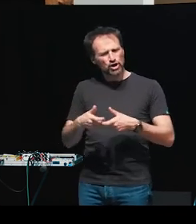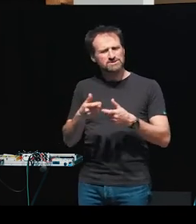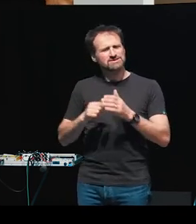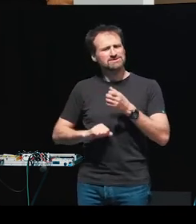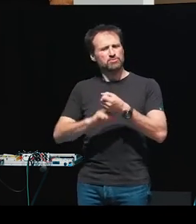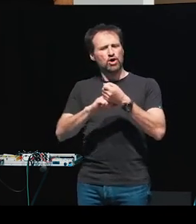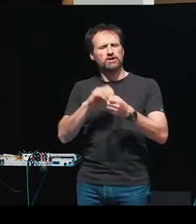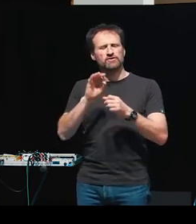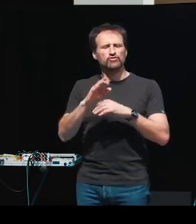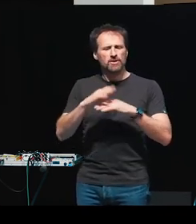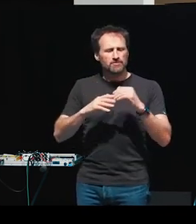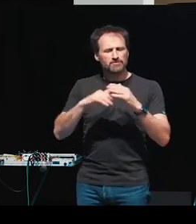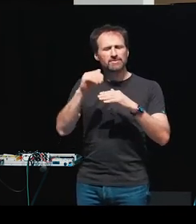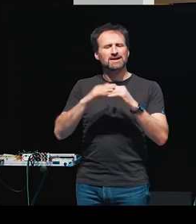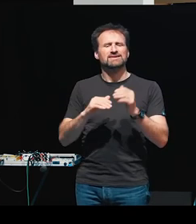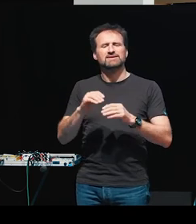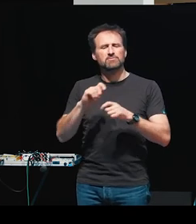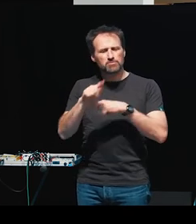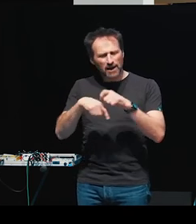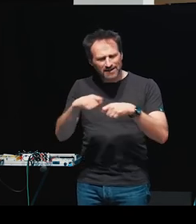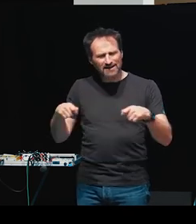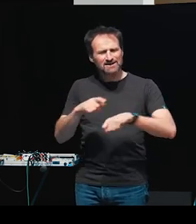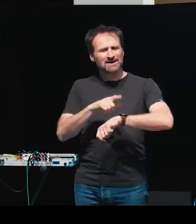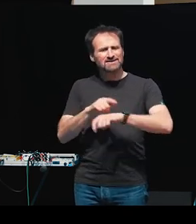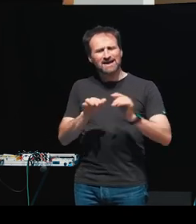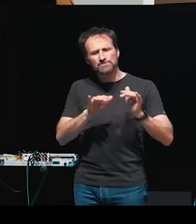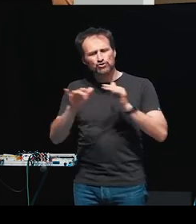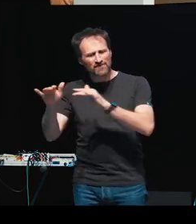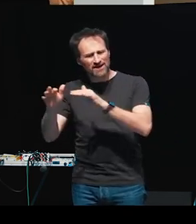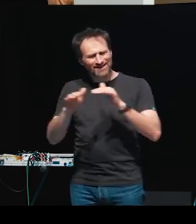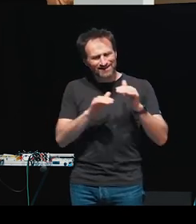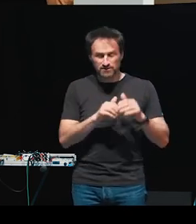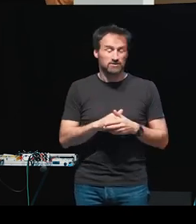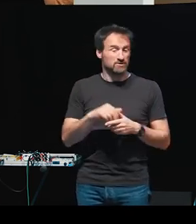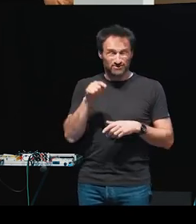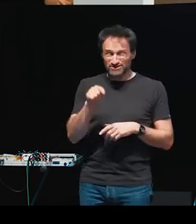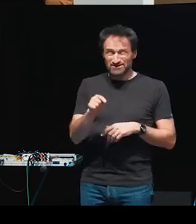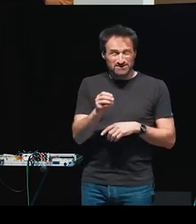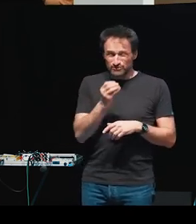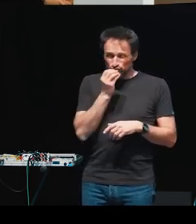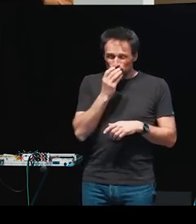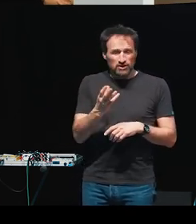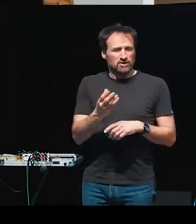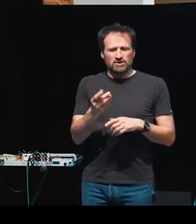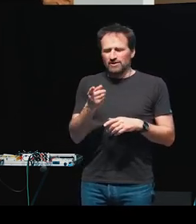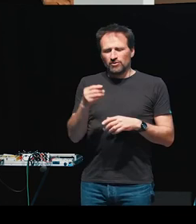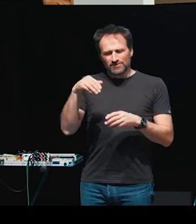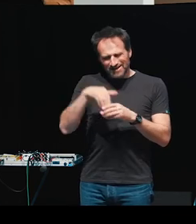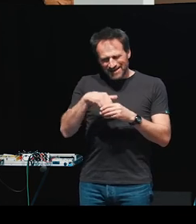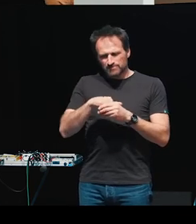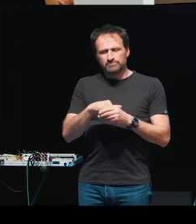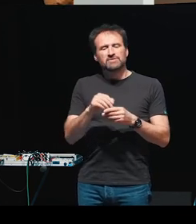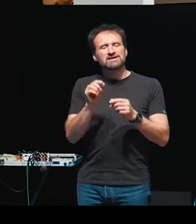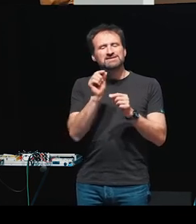bundling, time travel debugging, etc. And this is actually super cool that it has automatically enforced